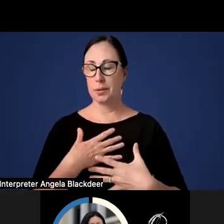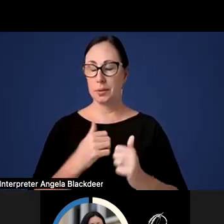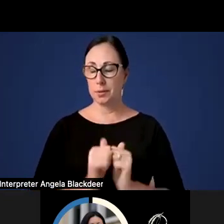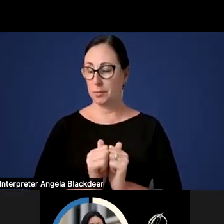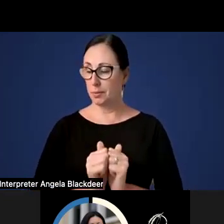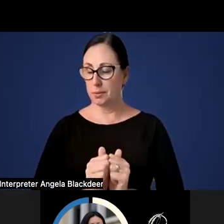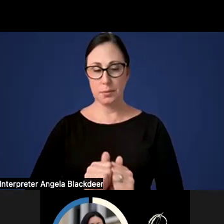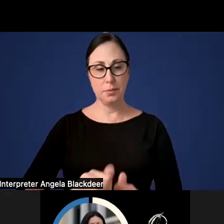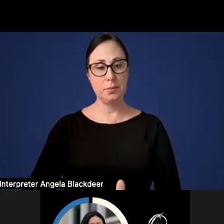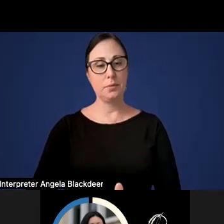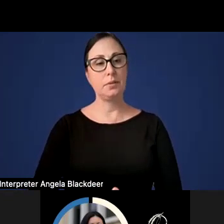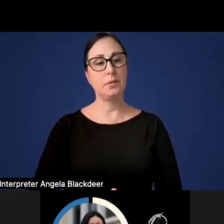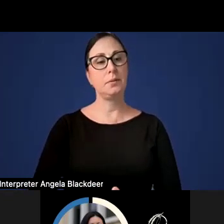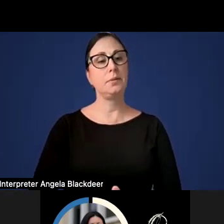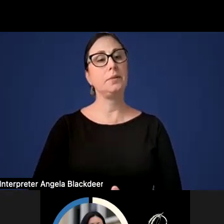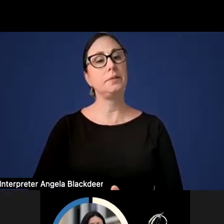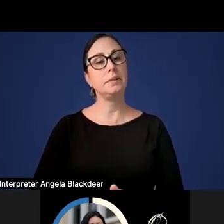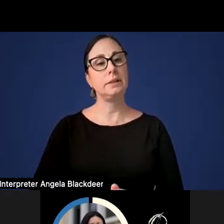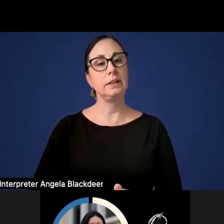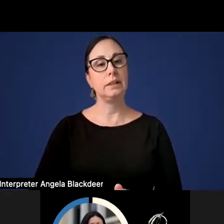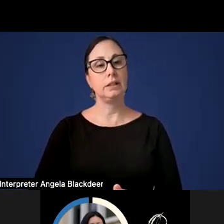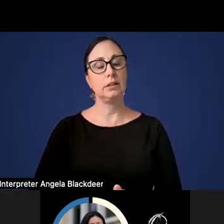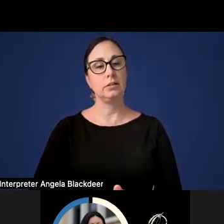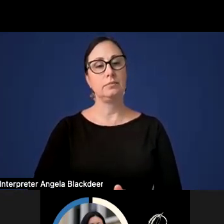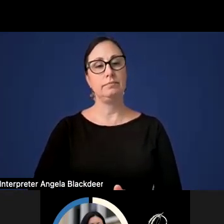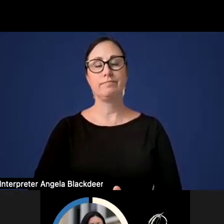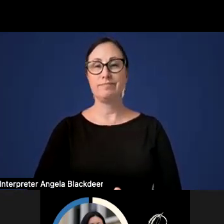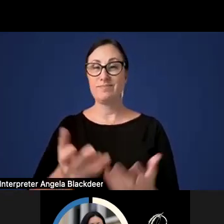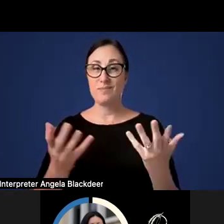And I'll just acknowledge that what we are about to talk about today